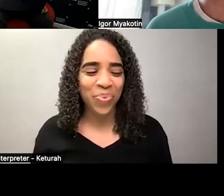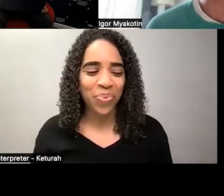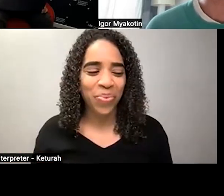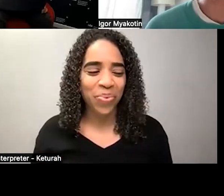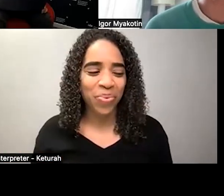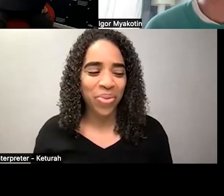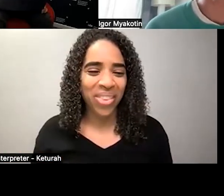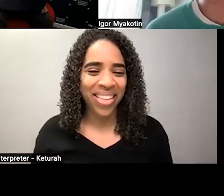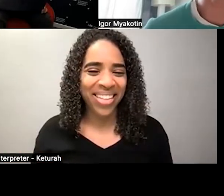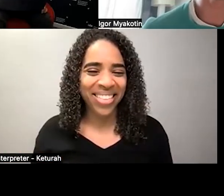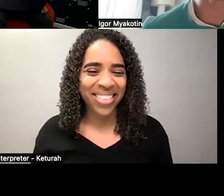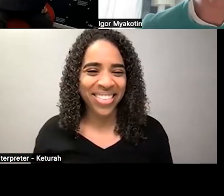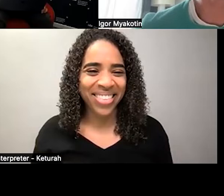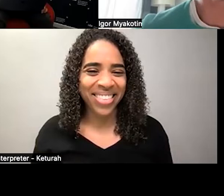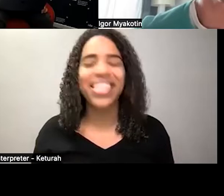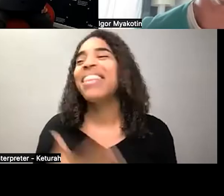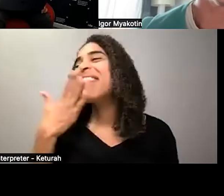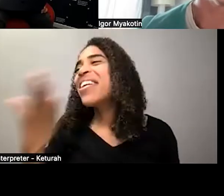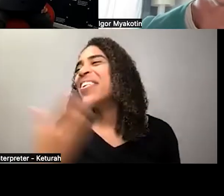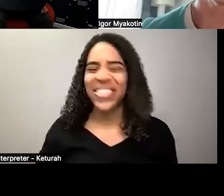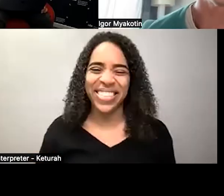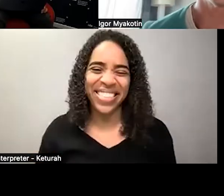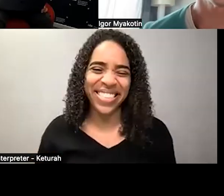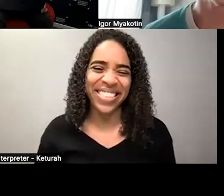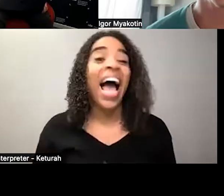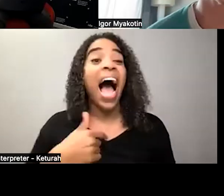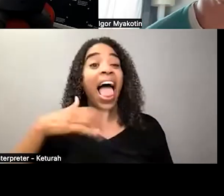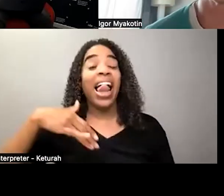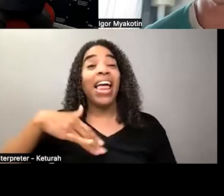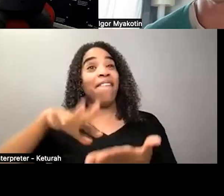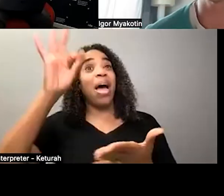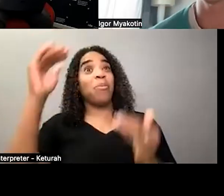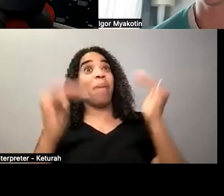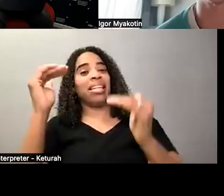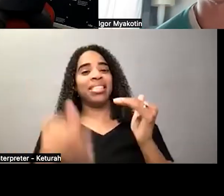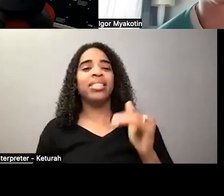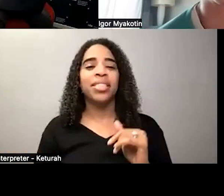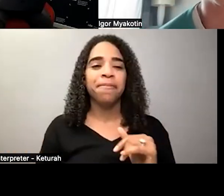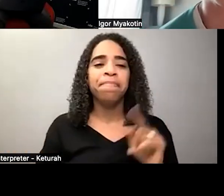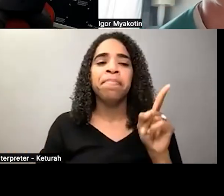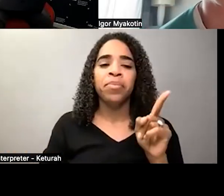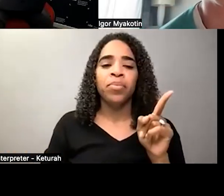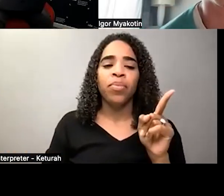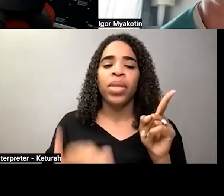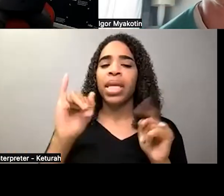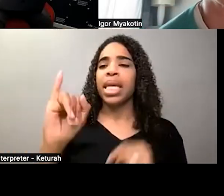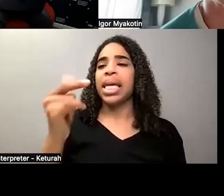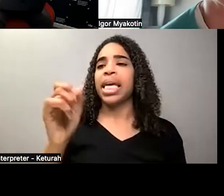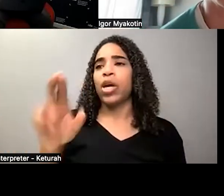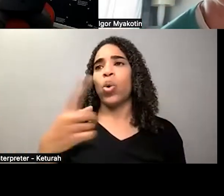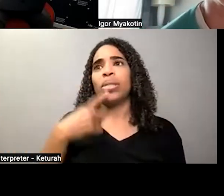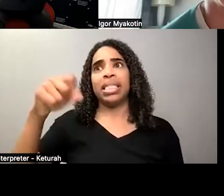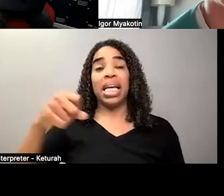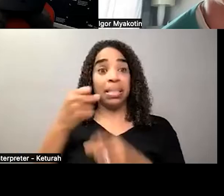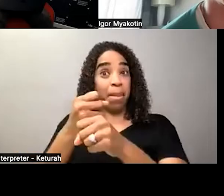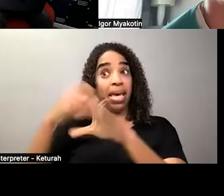I don't go to psychologist yet. Just to add really quick, yeah, I think because it's so personal to us, the work that we do,